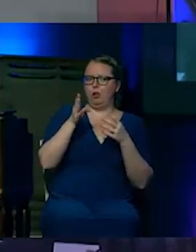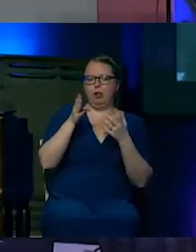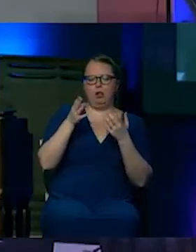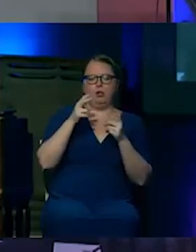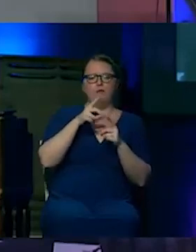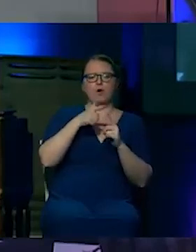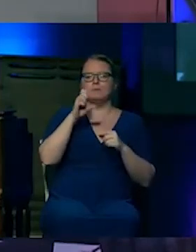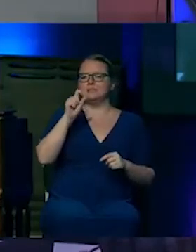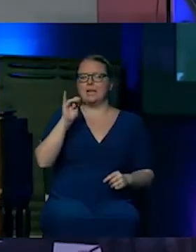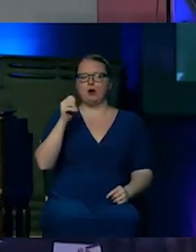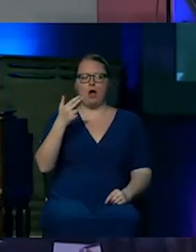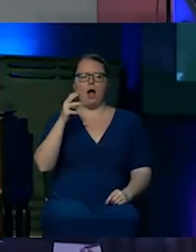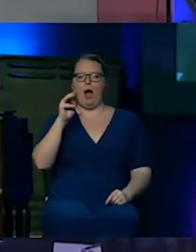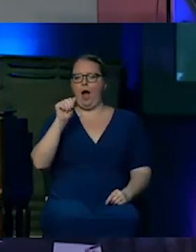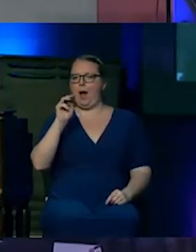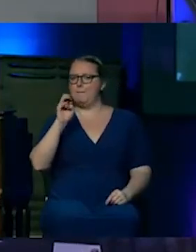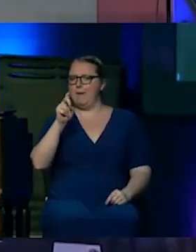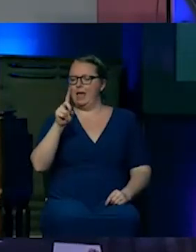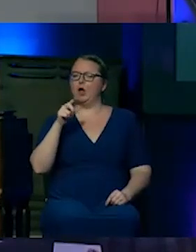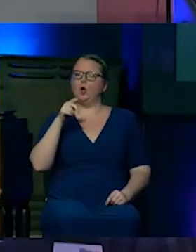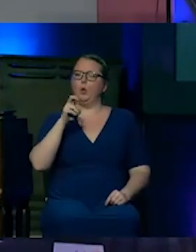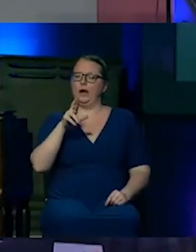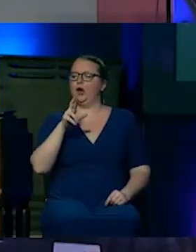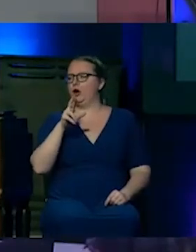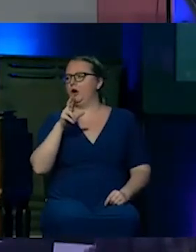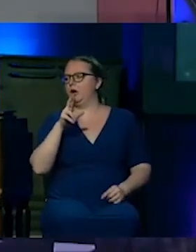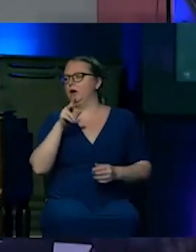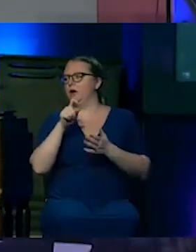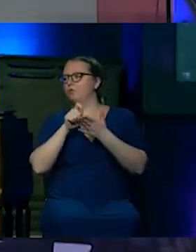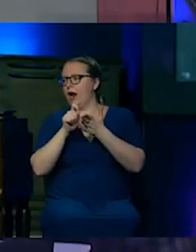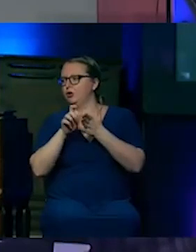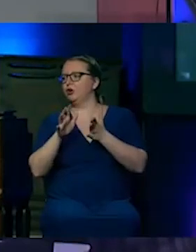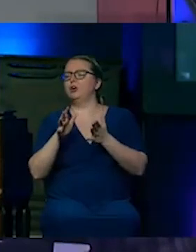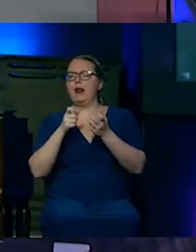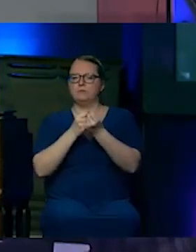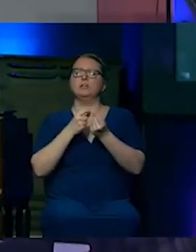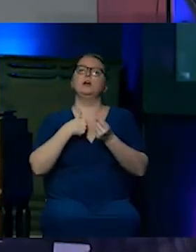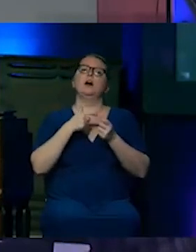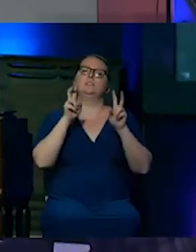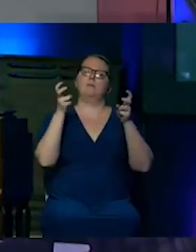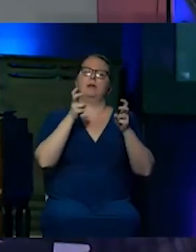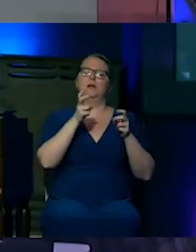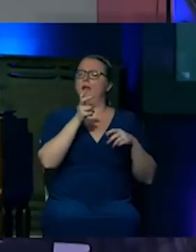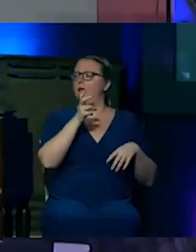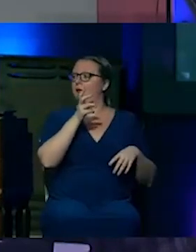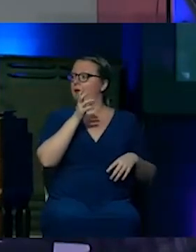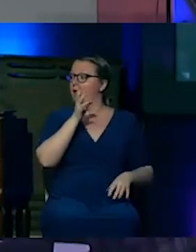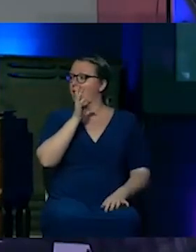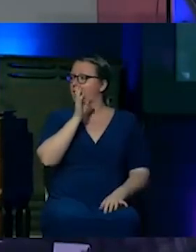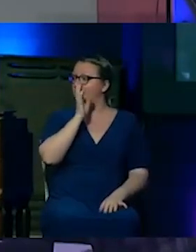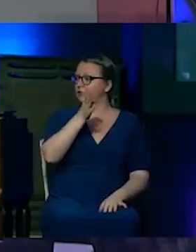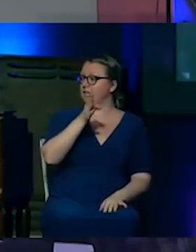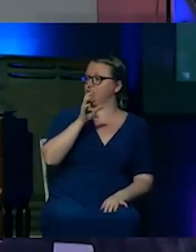from Sarah Ahmed, a queer affect theorist, and a concept called heterosexual soteriology,